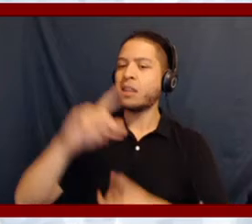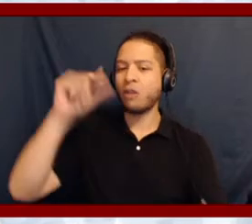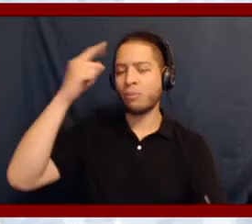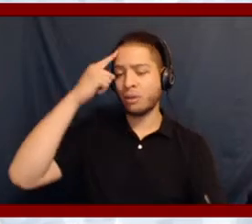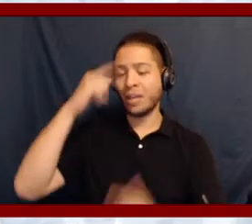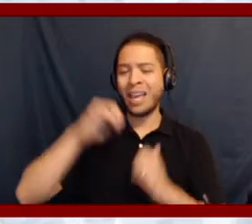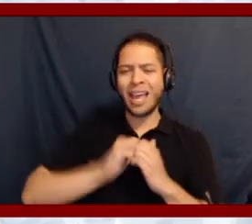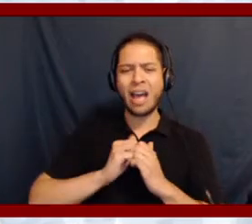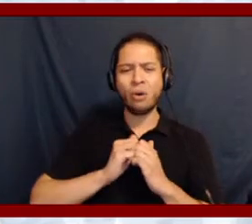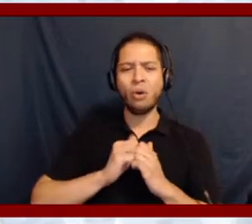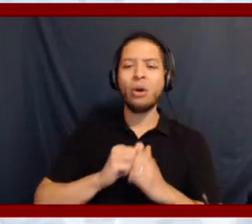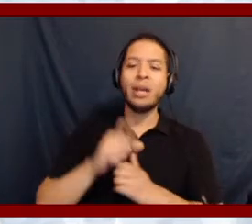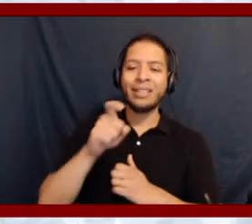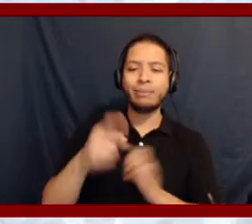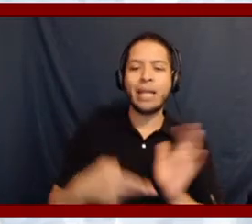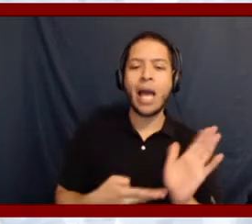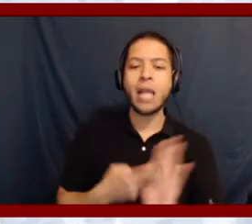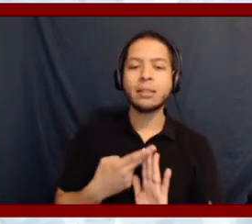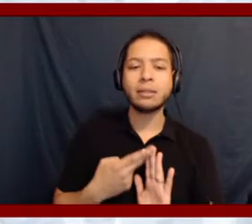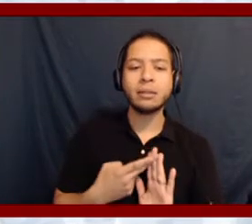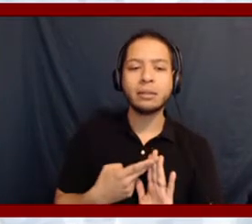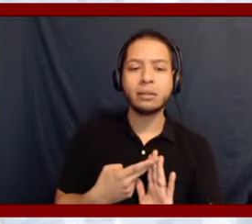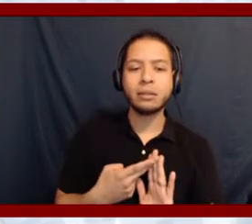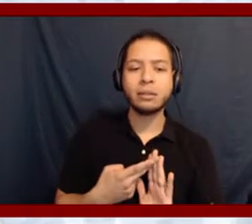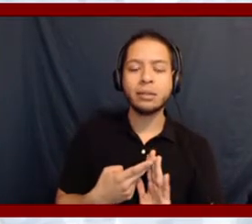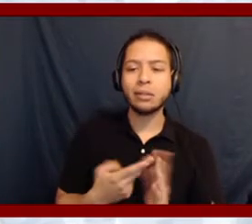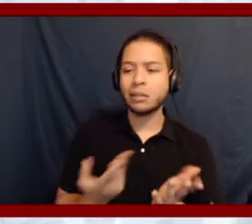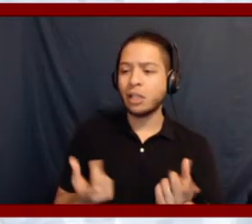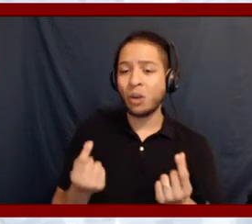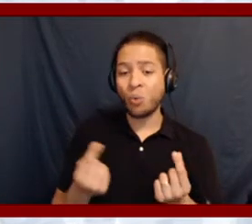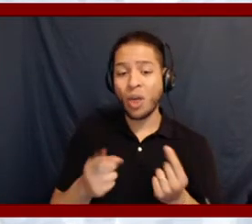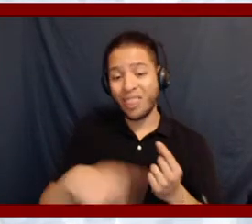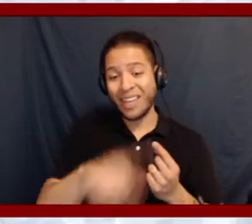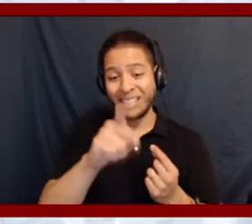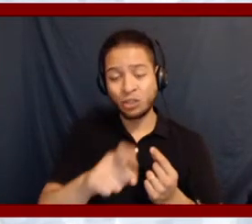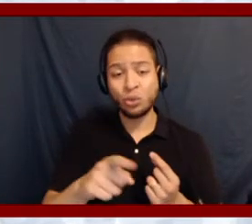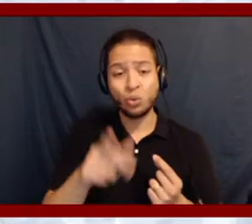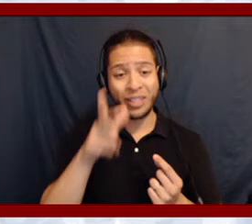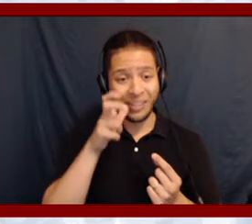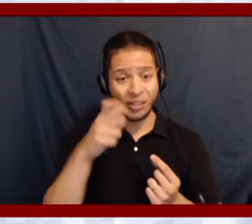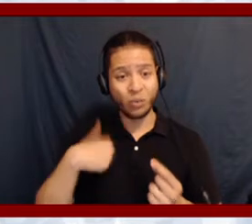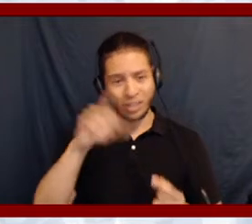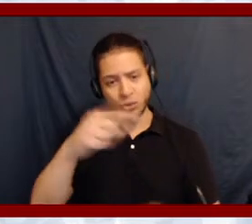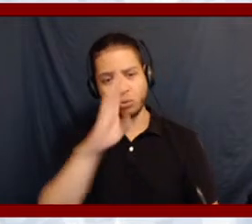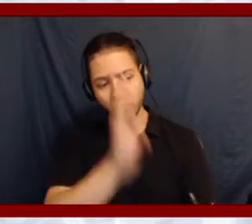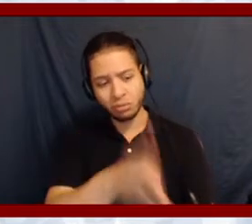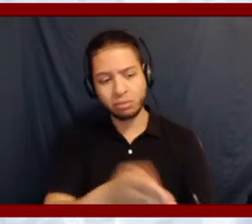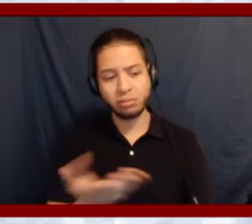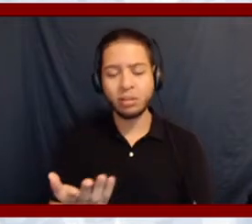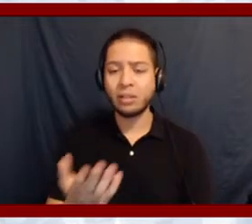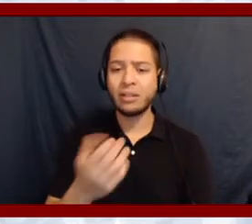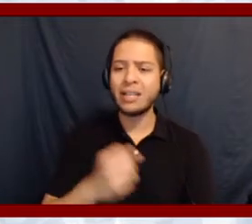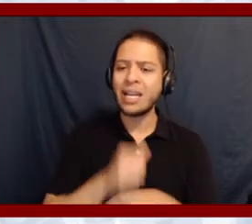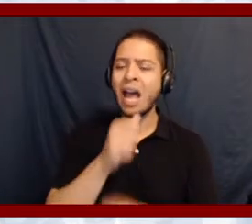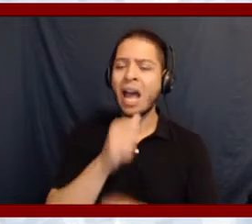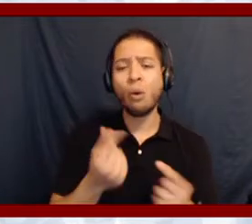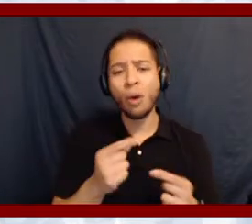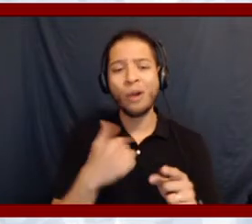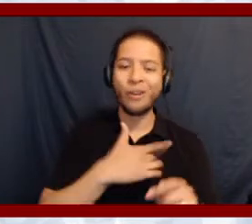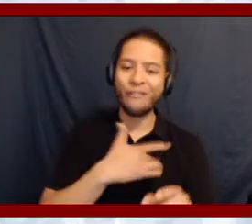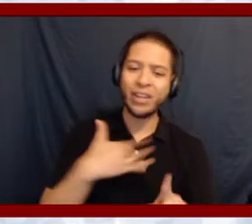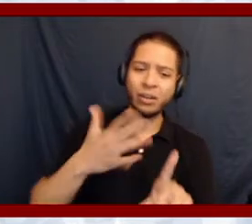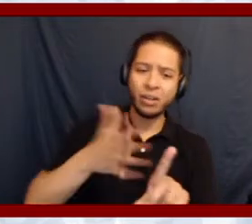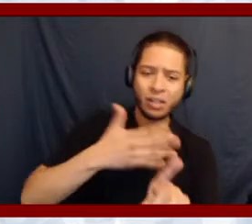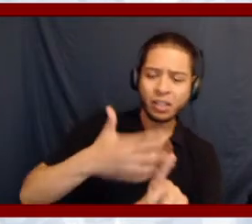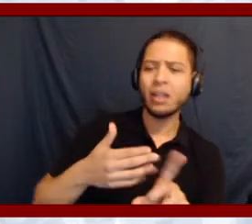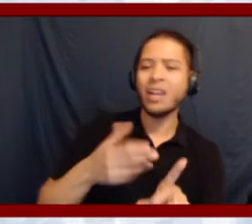to people, that's telling them what they need to hear, not what they want to hear. That's making sure that they know that they're seen and that they're heard and that we're